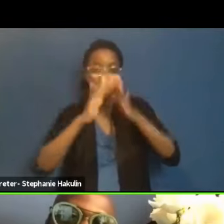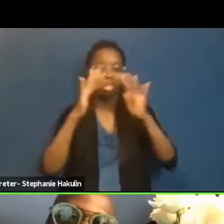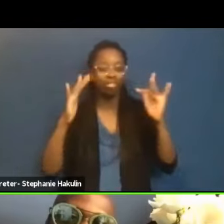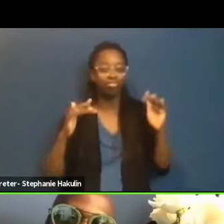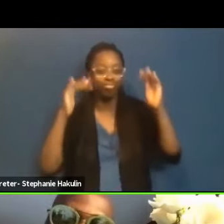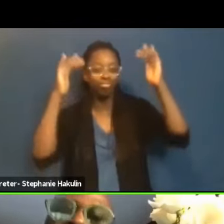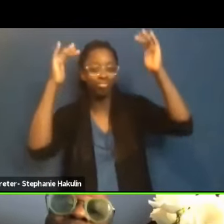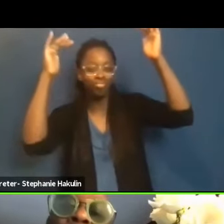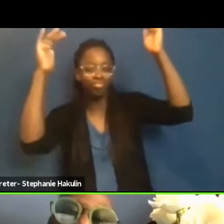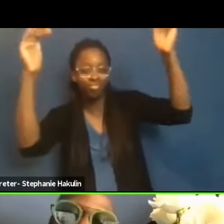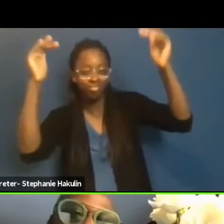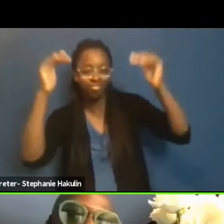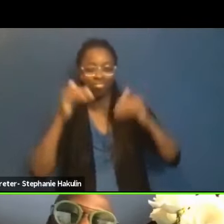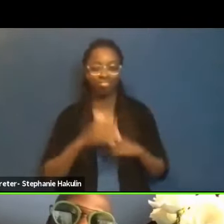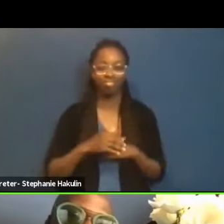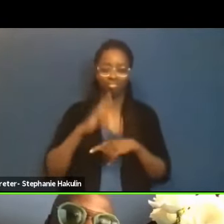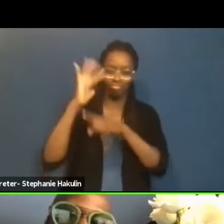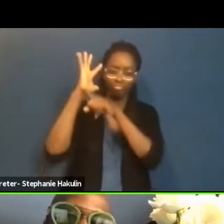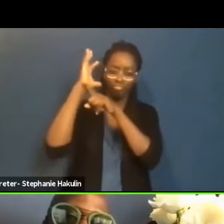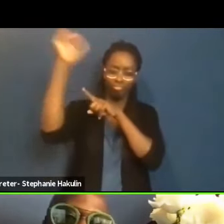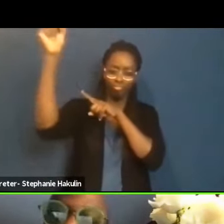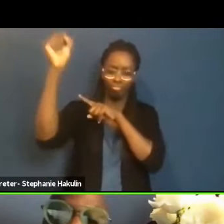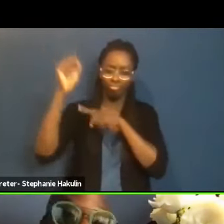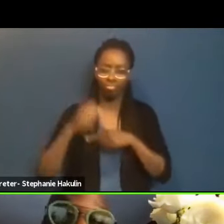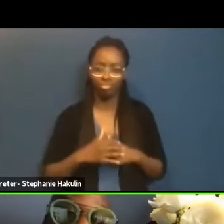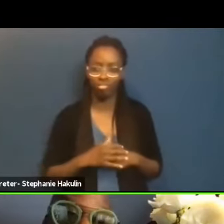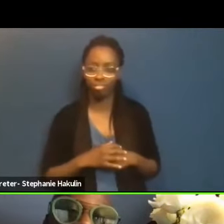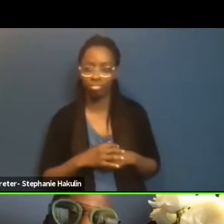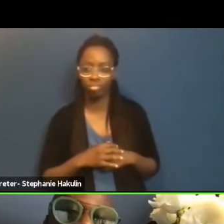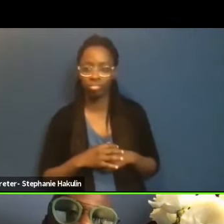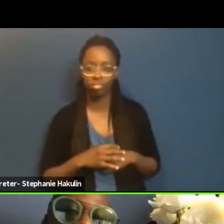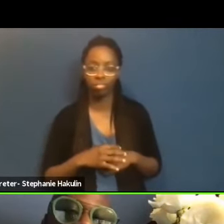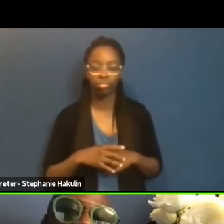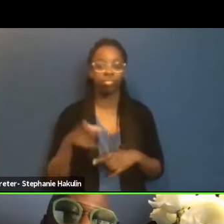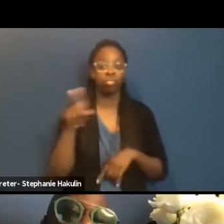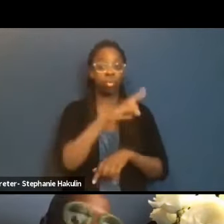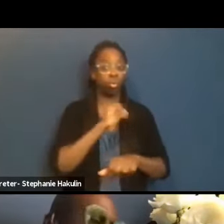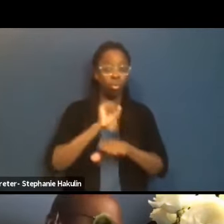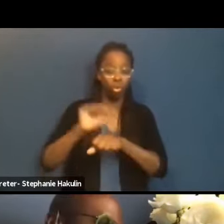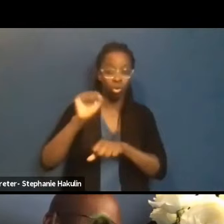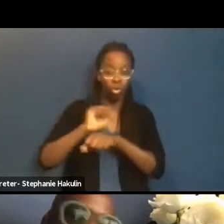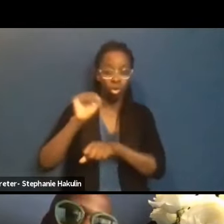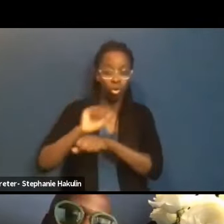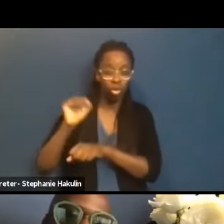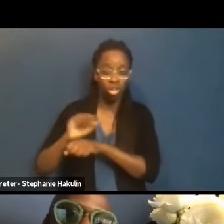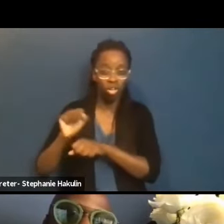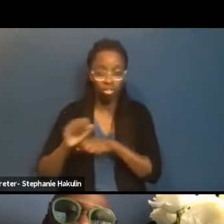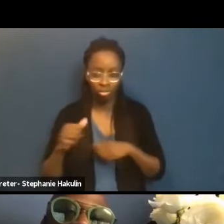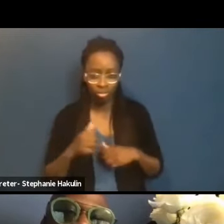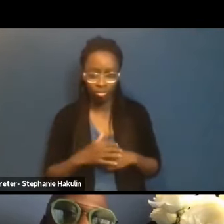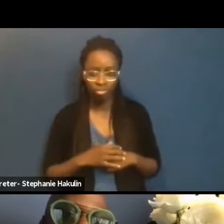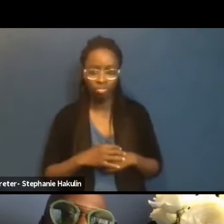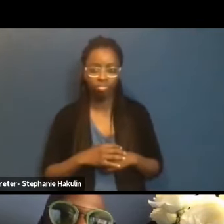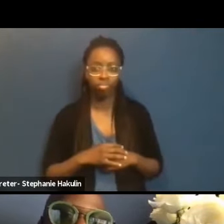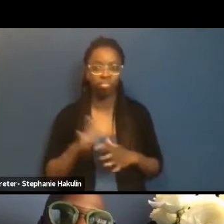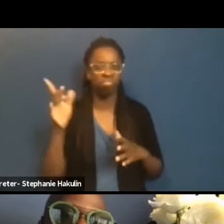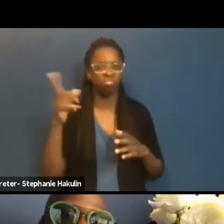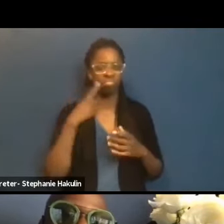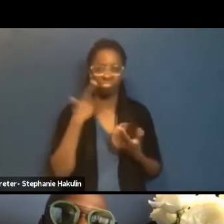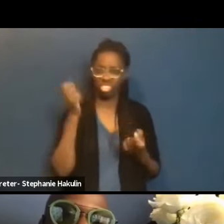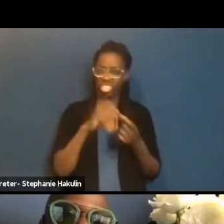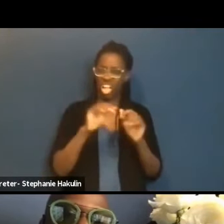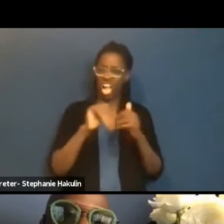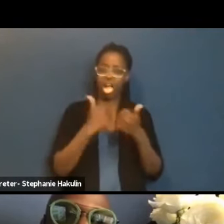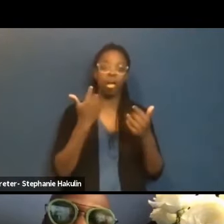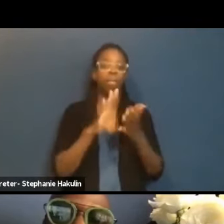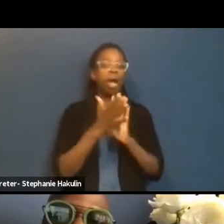of performing these works right where we are. You know what I mean? Definitely. That's exactly how we get free. For sure, for